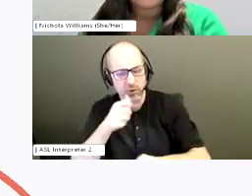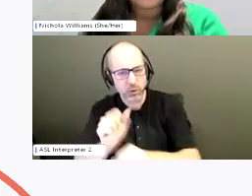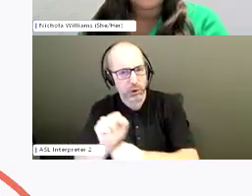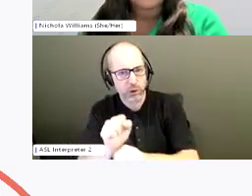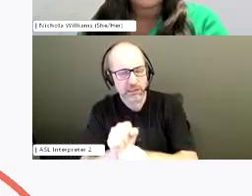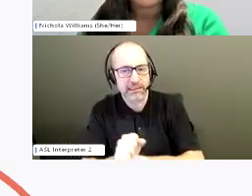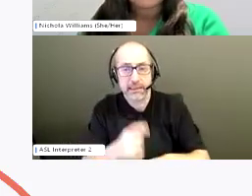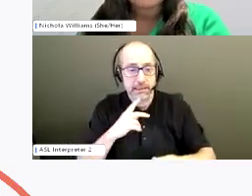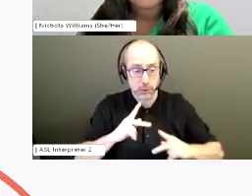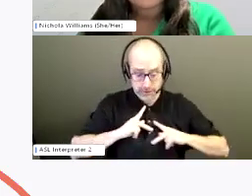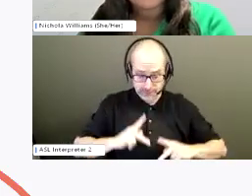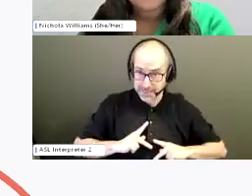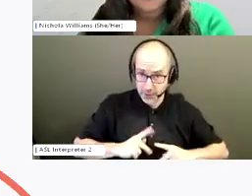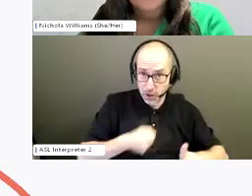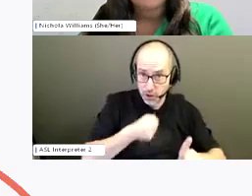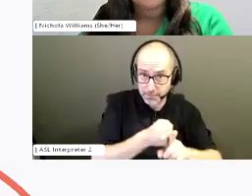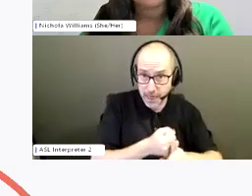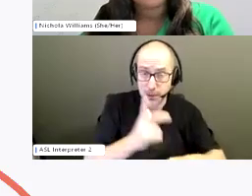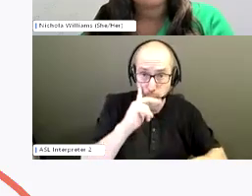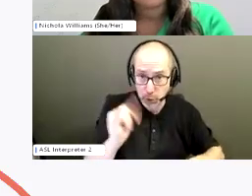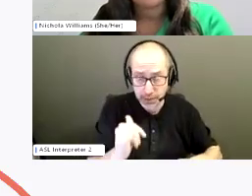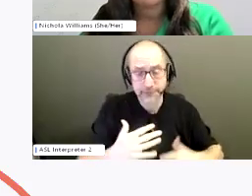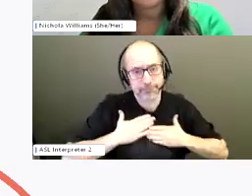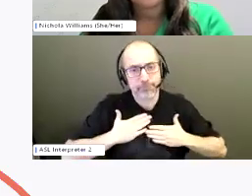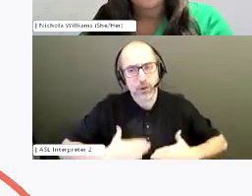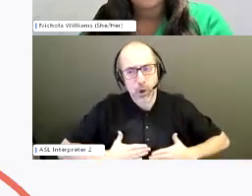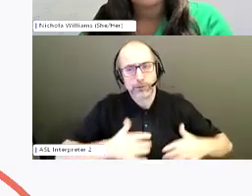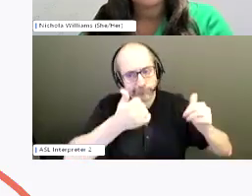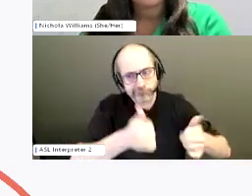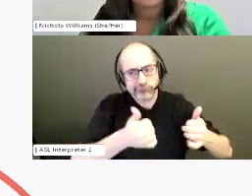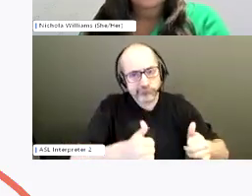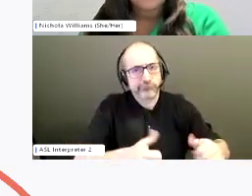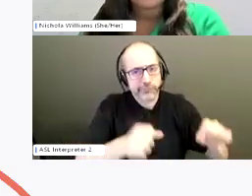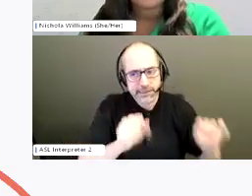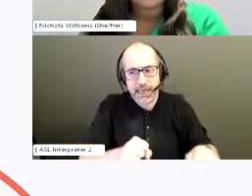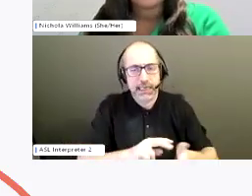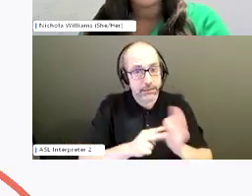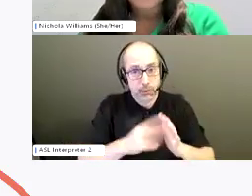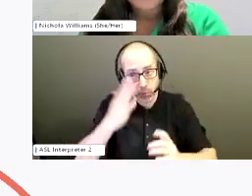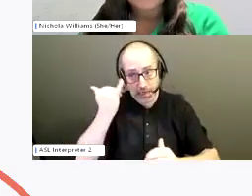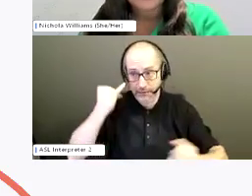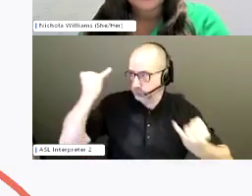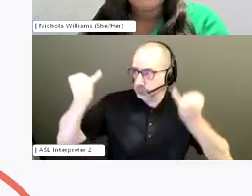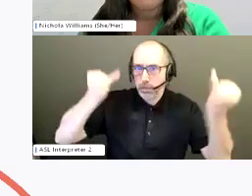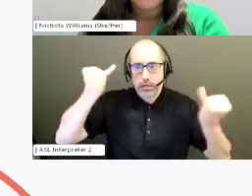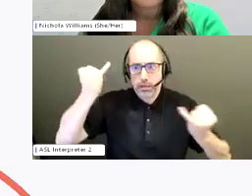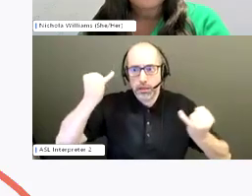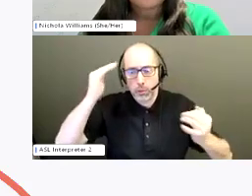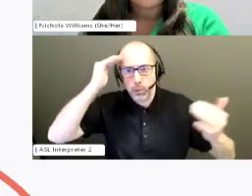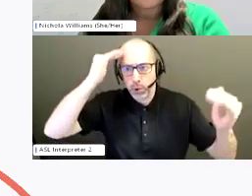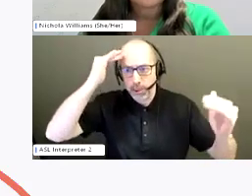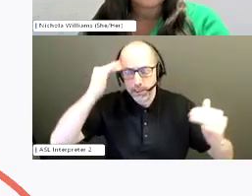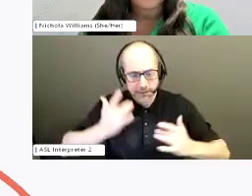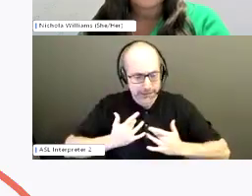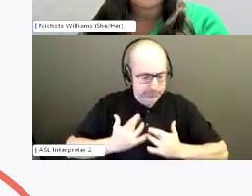impacts. Survivors who experience economic abuse may experience high levels of anxiety, depression,